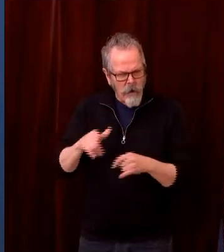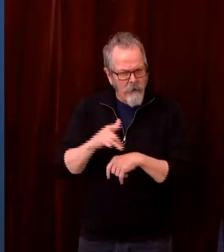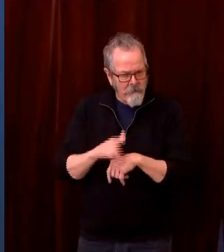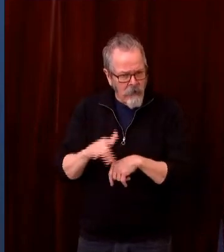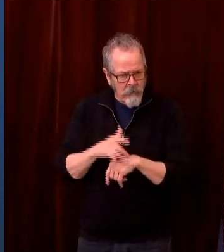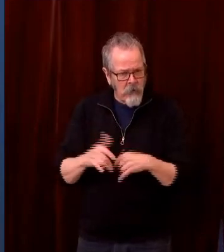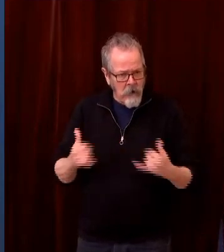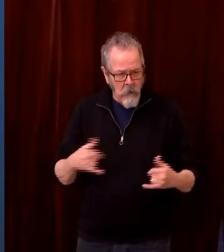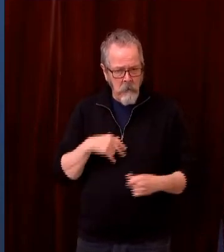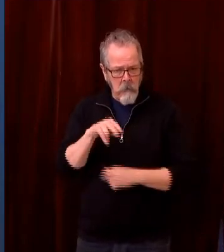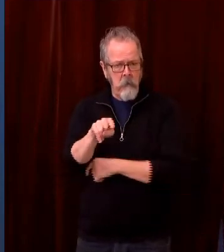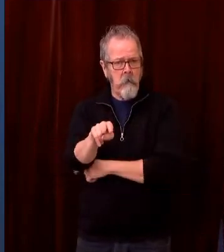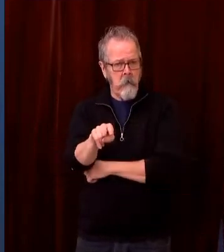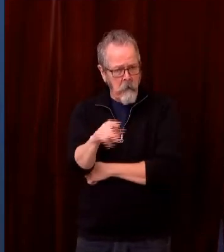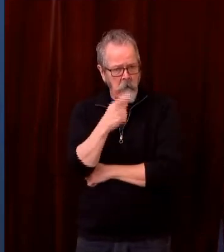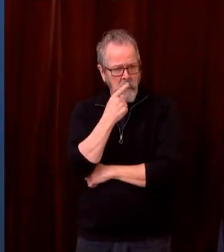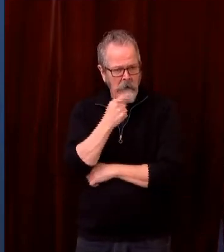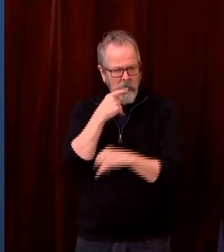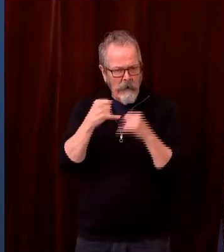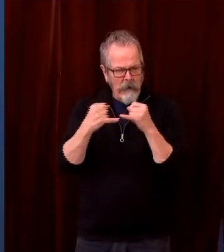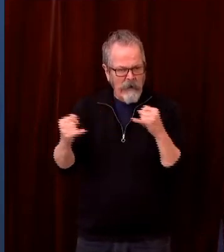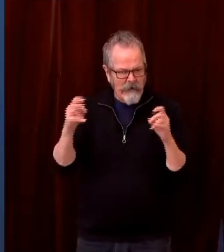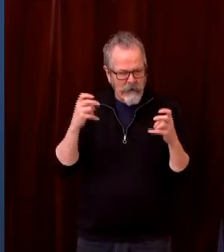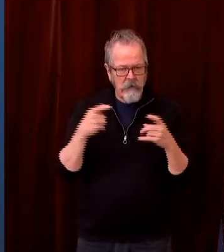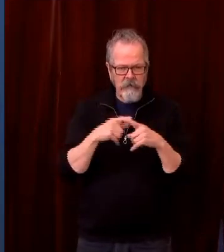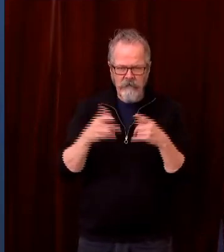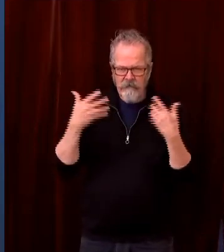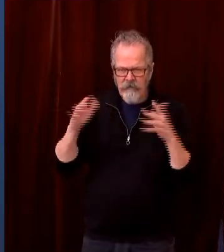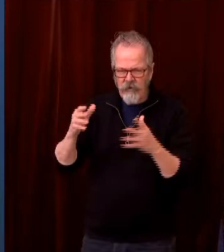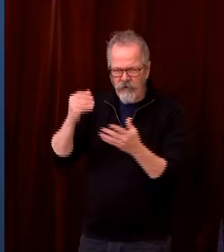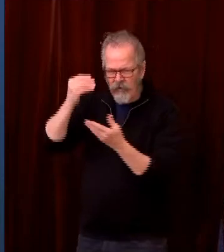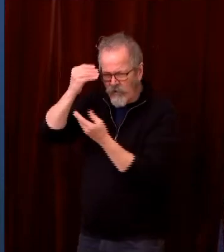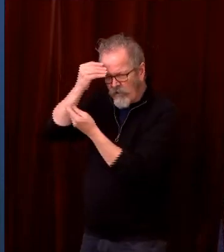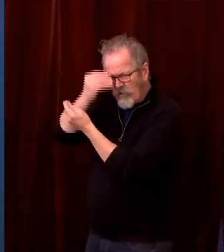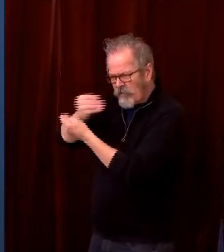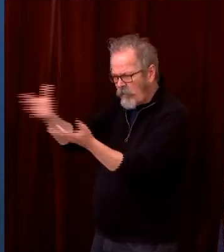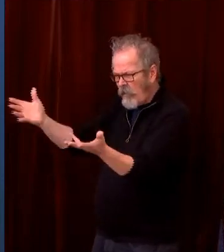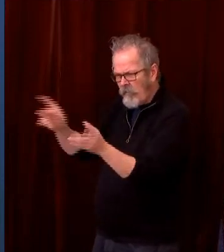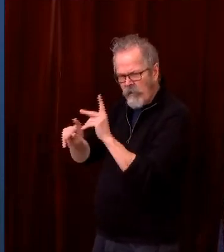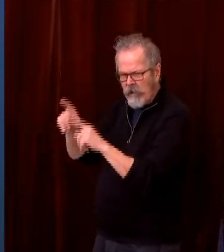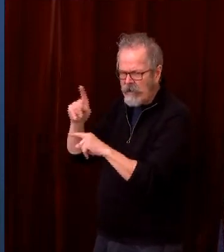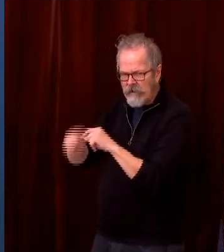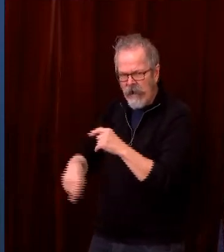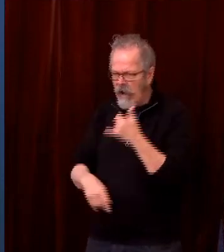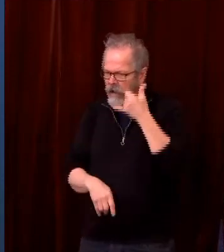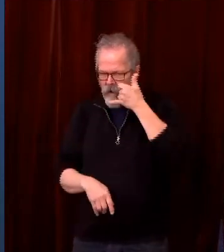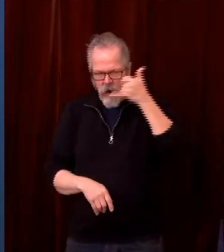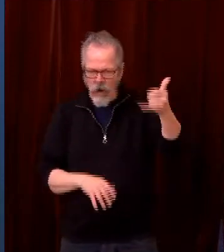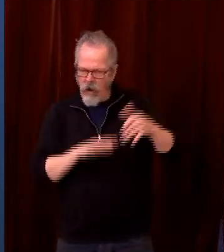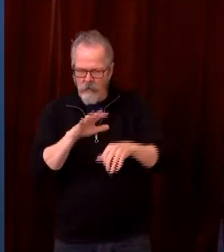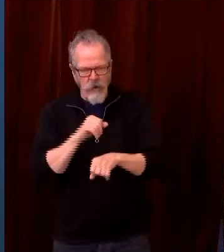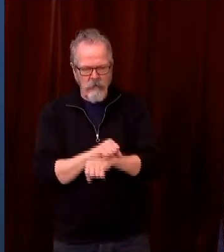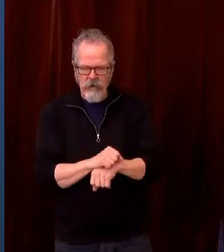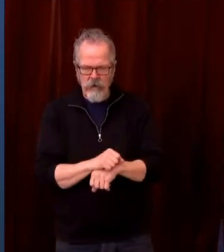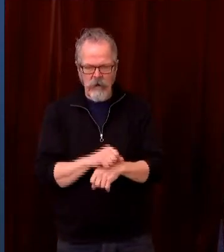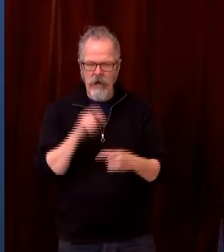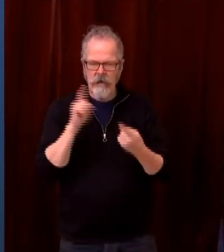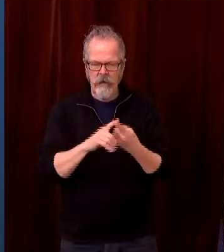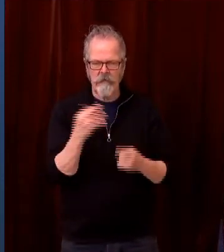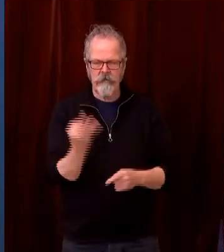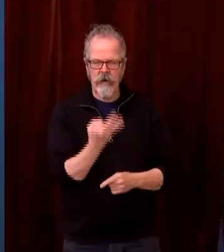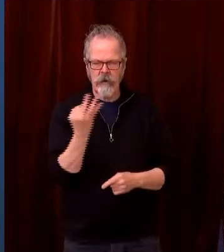until Friday. Is that still true, or can folks start to make those appointments using that hotline now? And then I also wanted